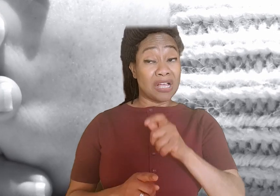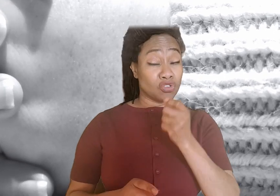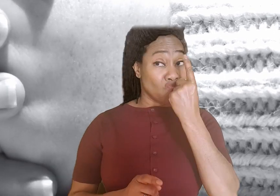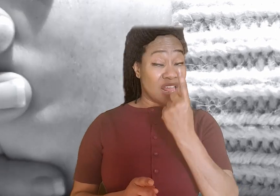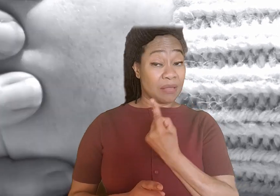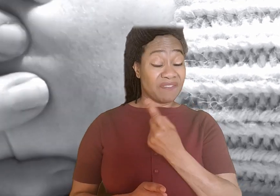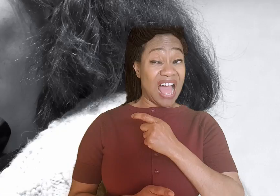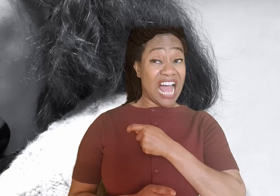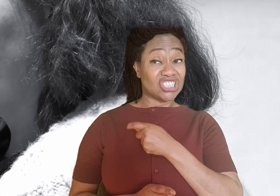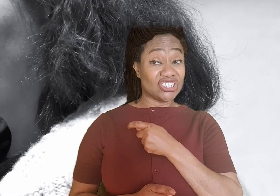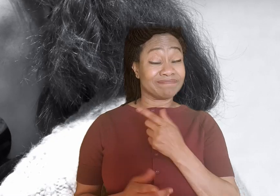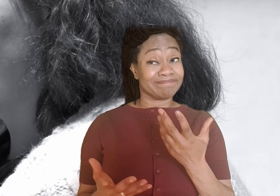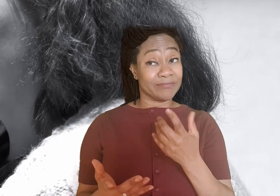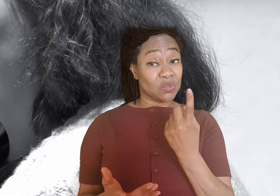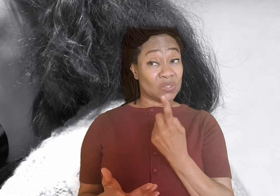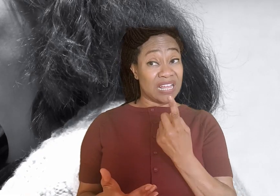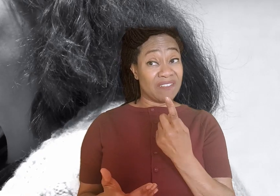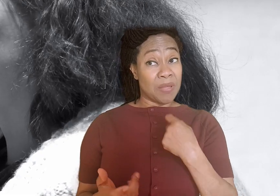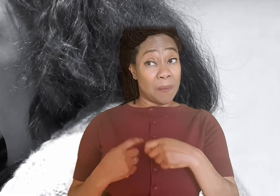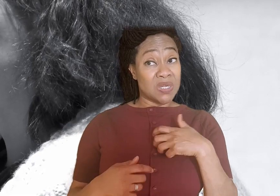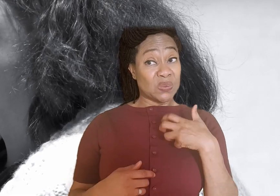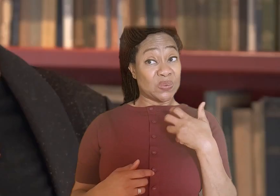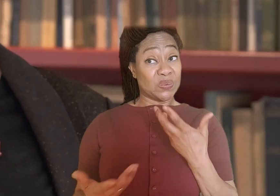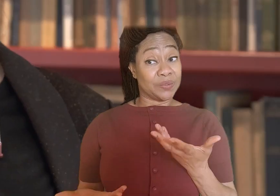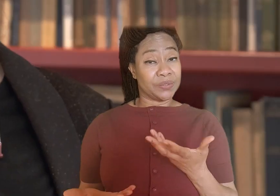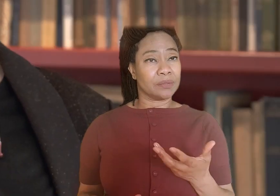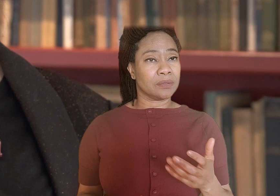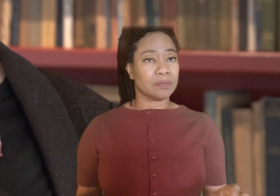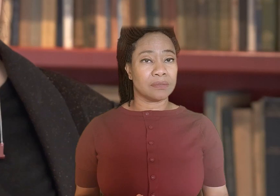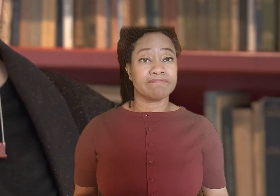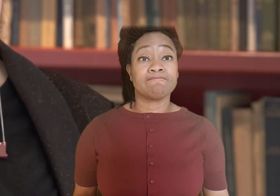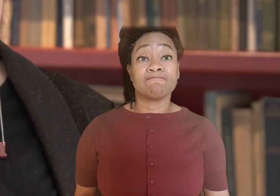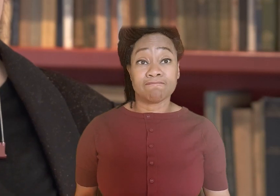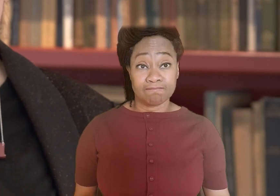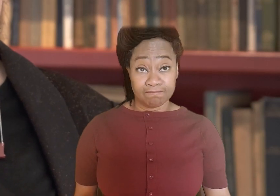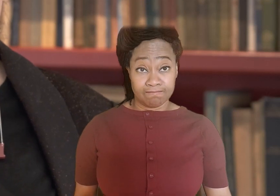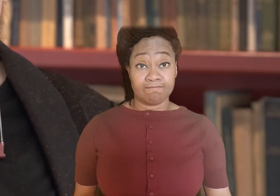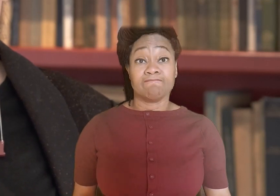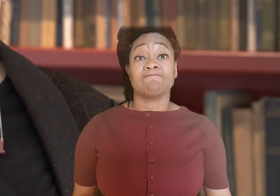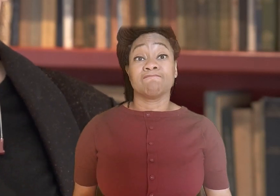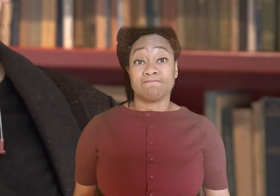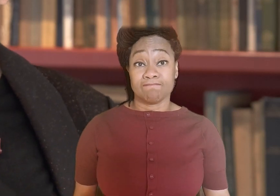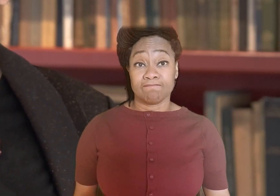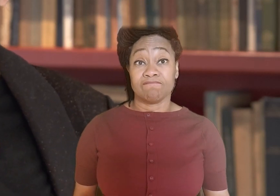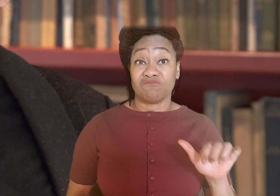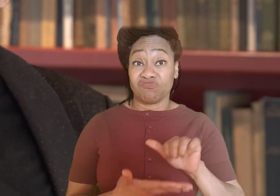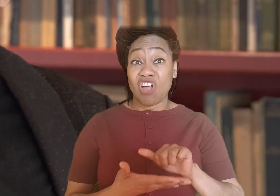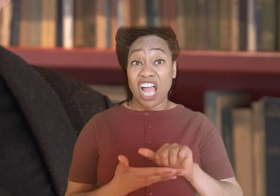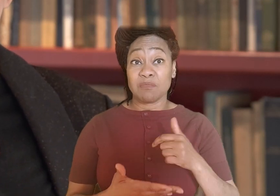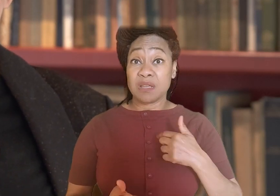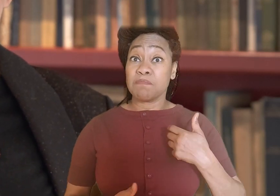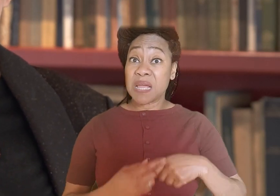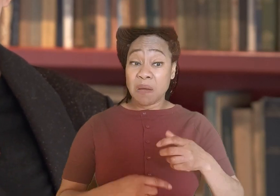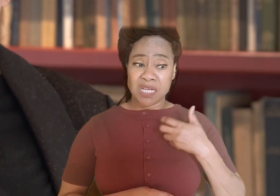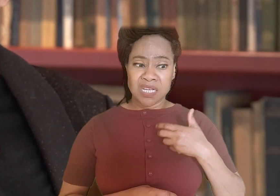they're anxious, and you are getting rather worked up. I was getting rather worked up. I left that appointment